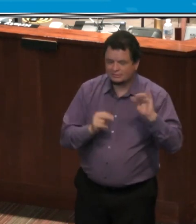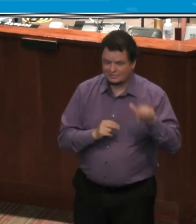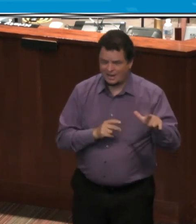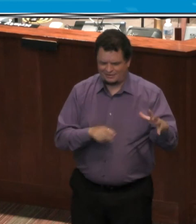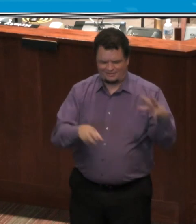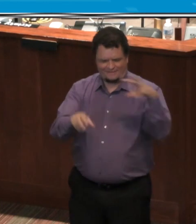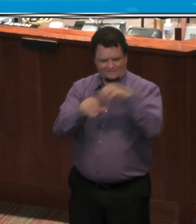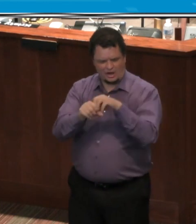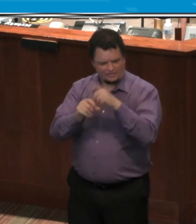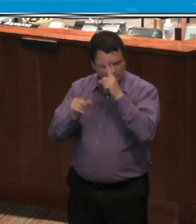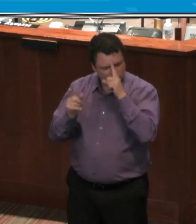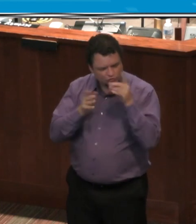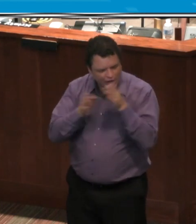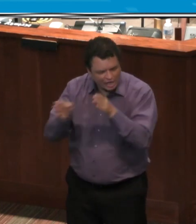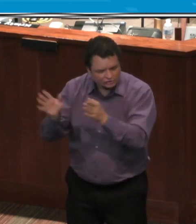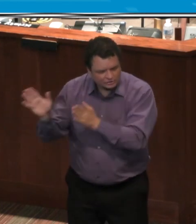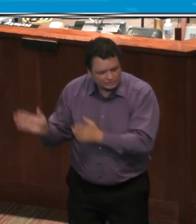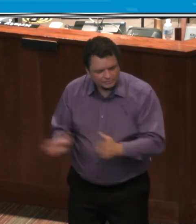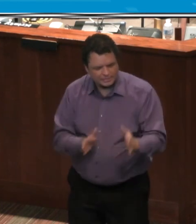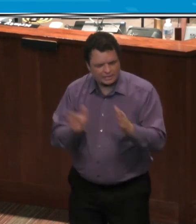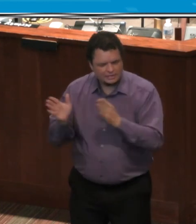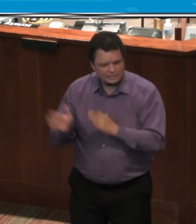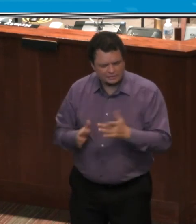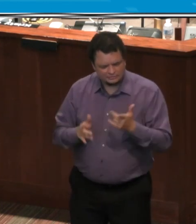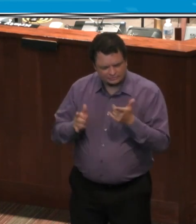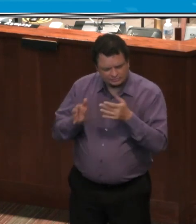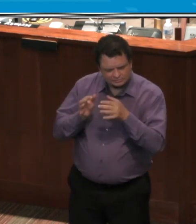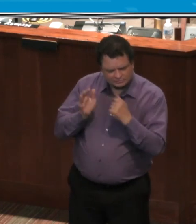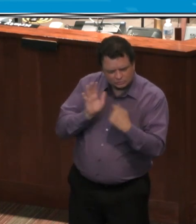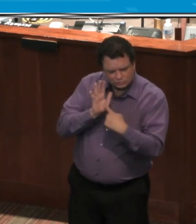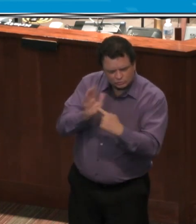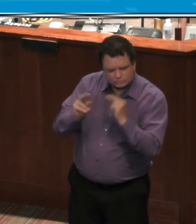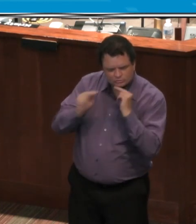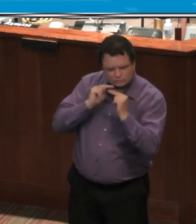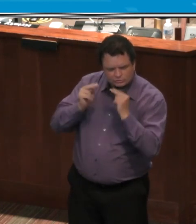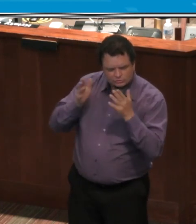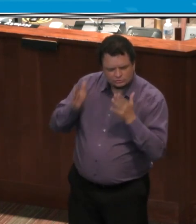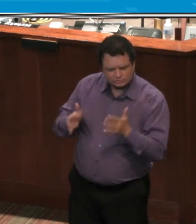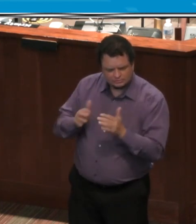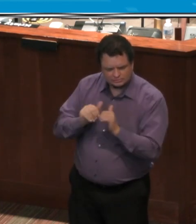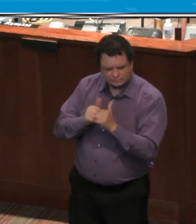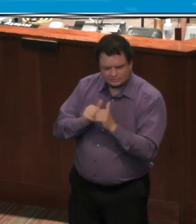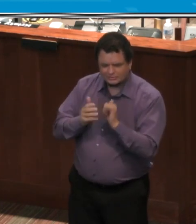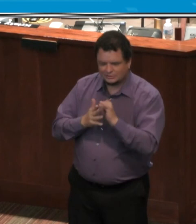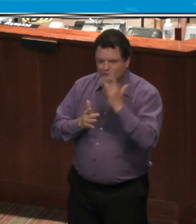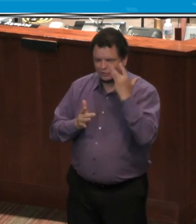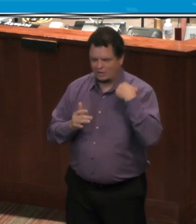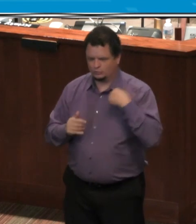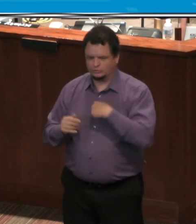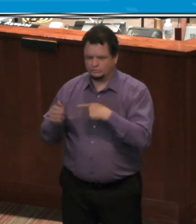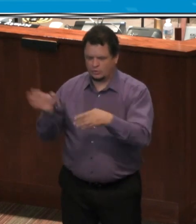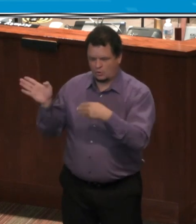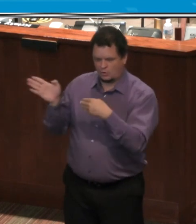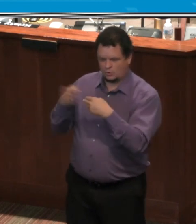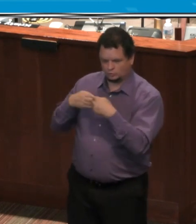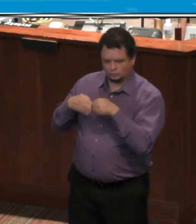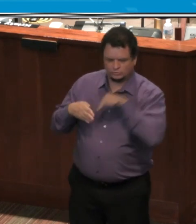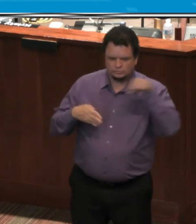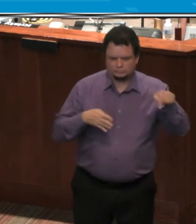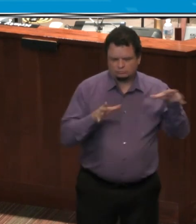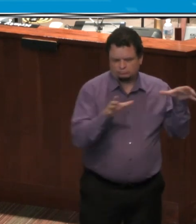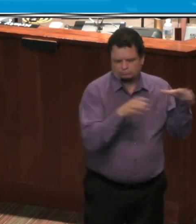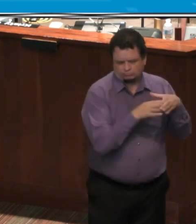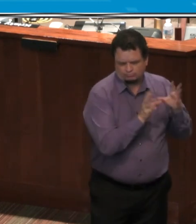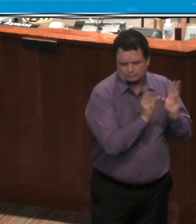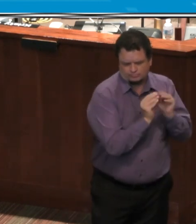instructing negotiators. Those are all reasons for an executive session. For the purpose of discussing a possible purchase